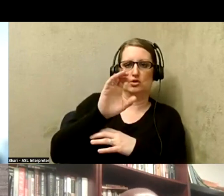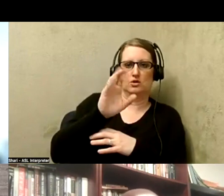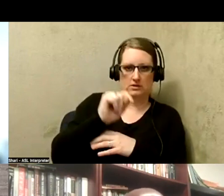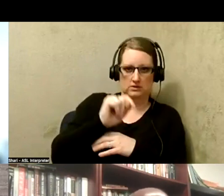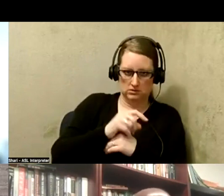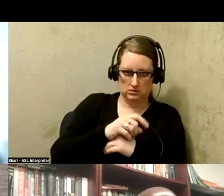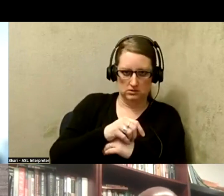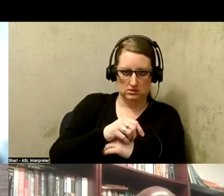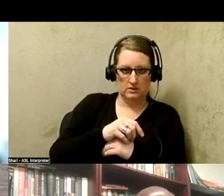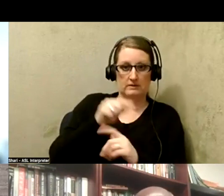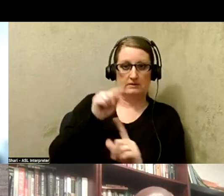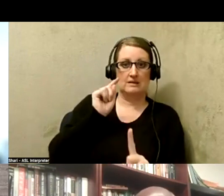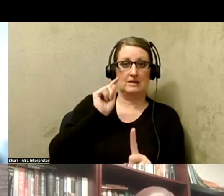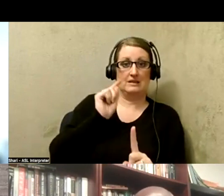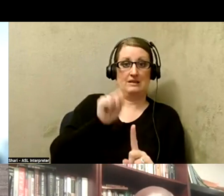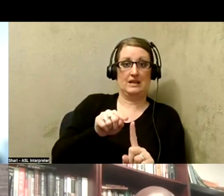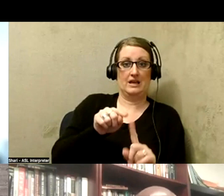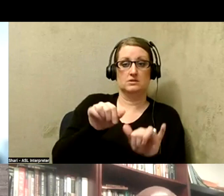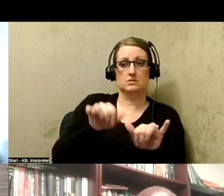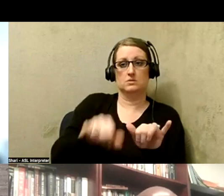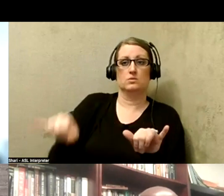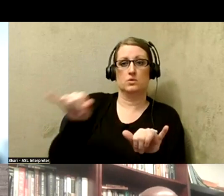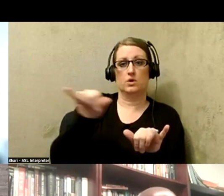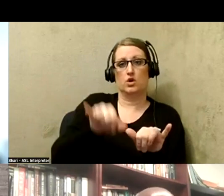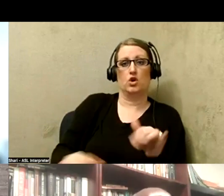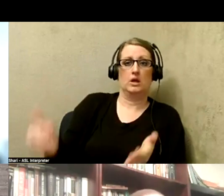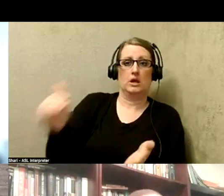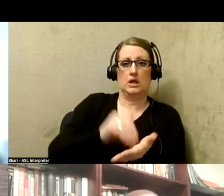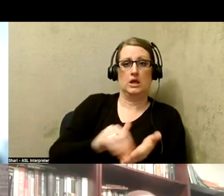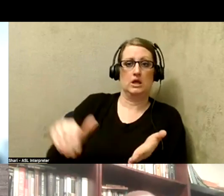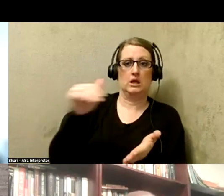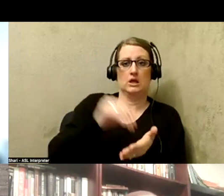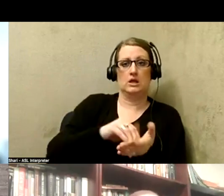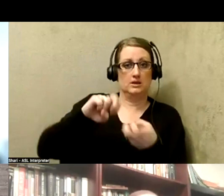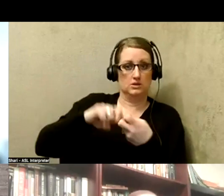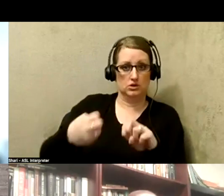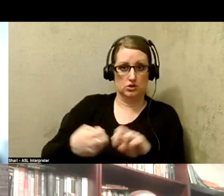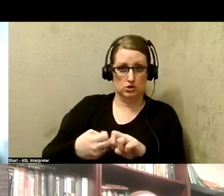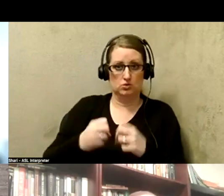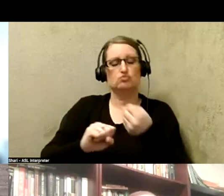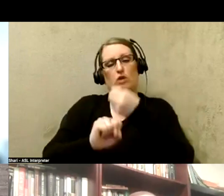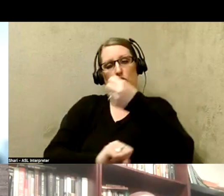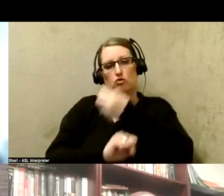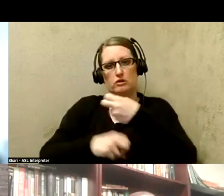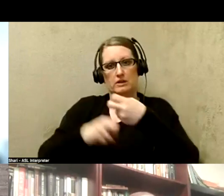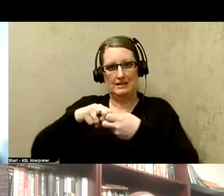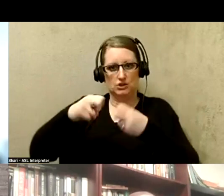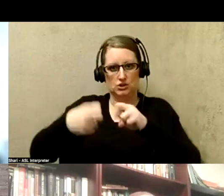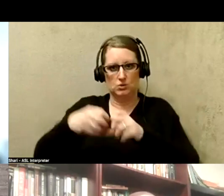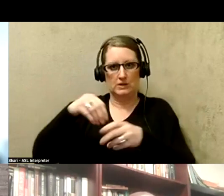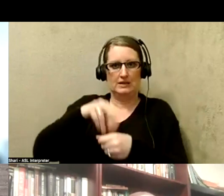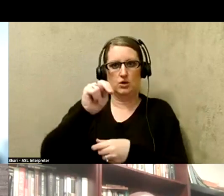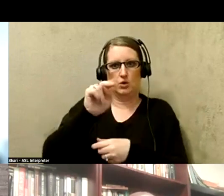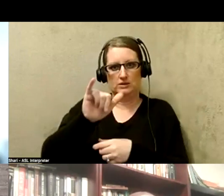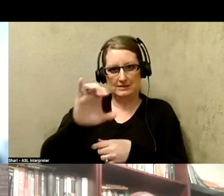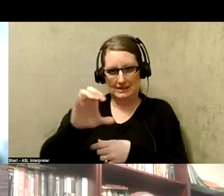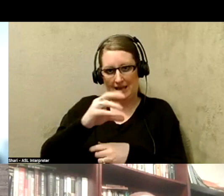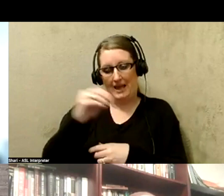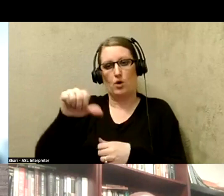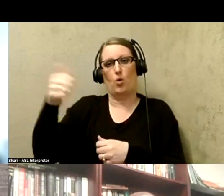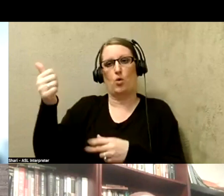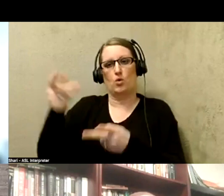this recurring problem, structural problem here in New York City and elsewhere. We've had